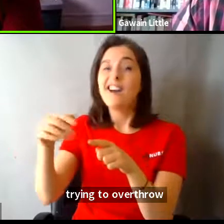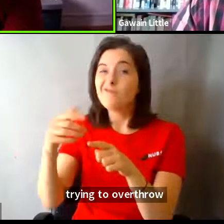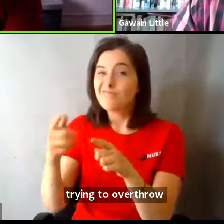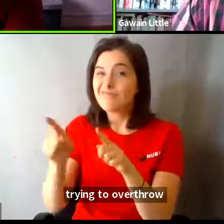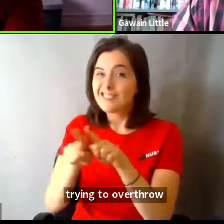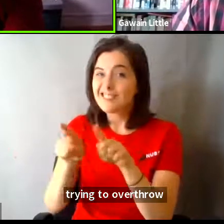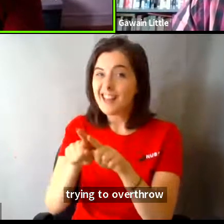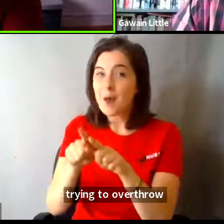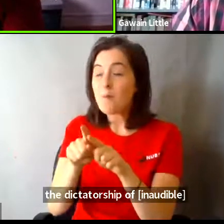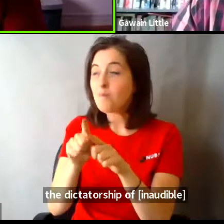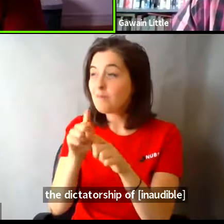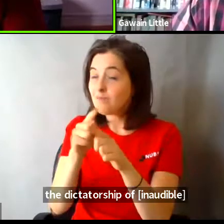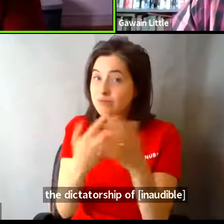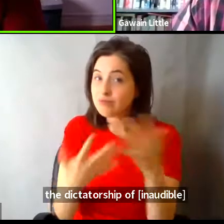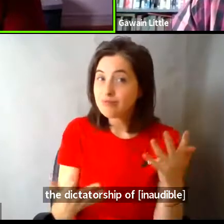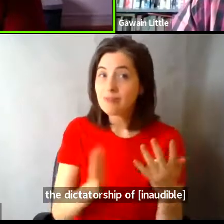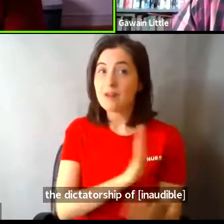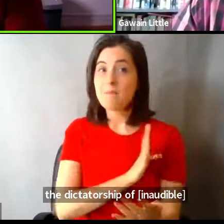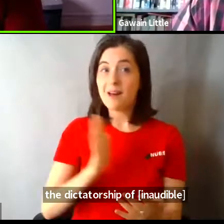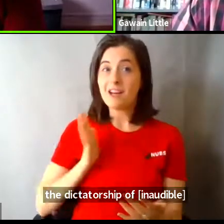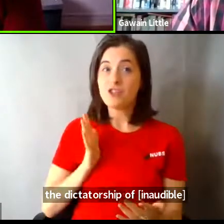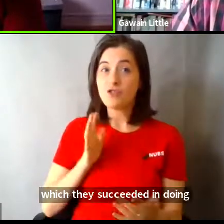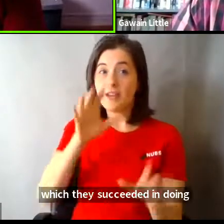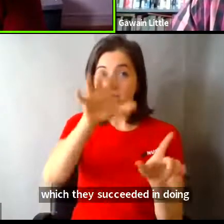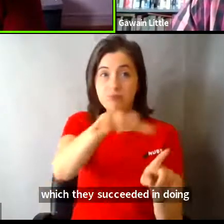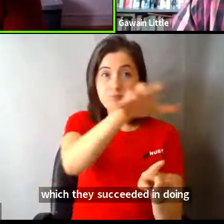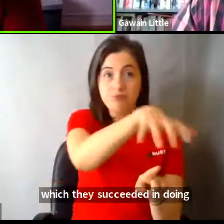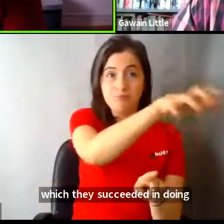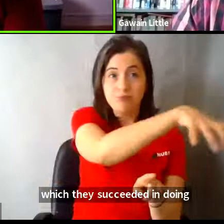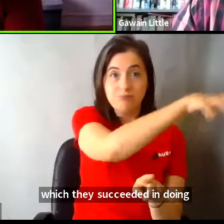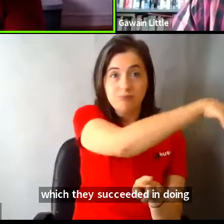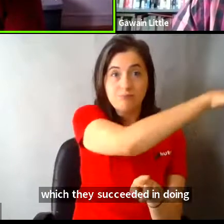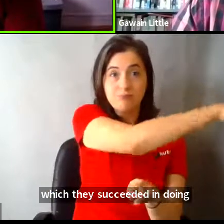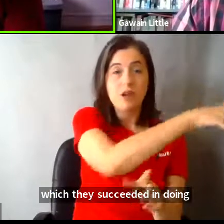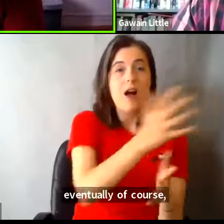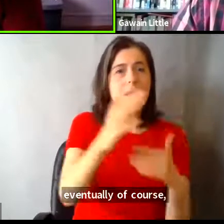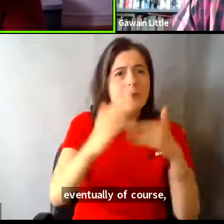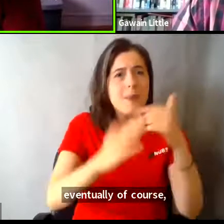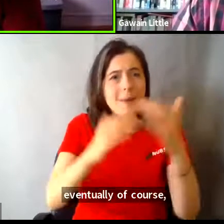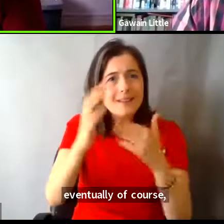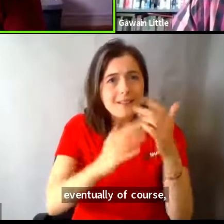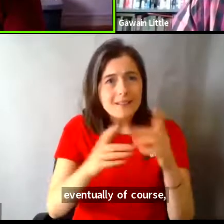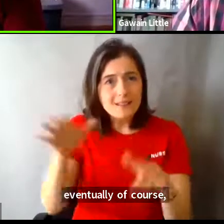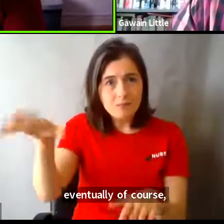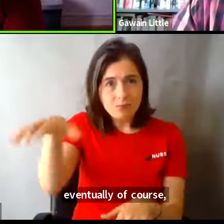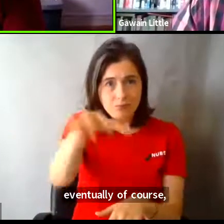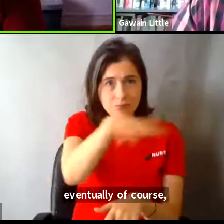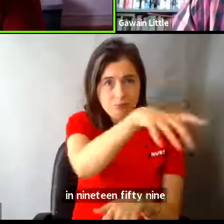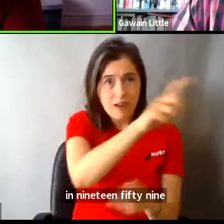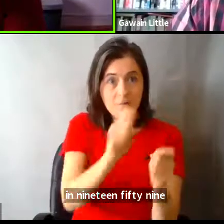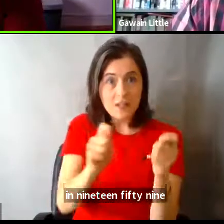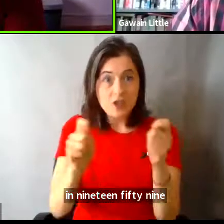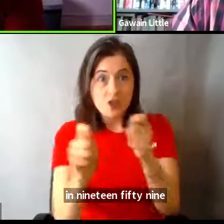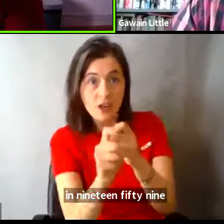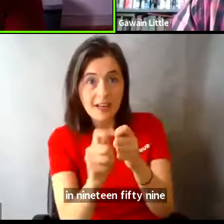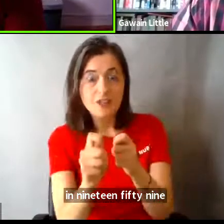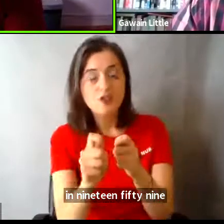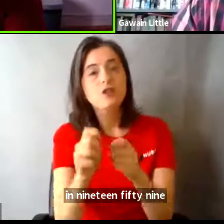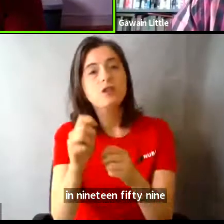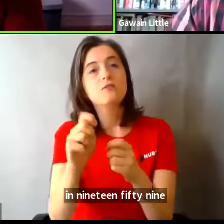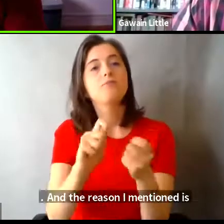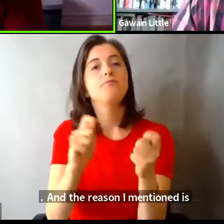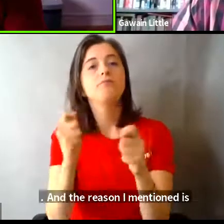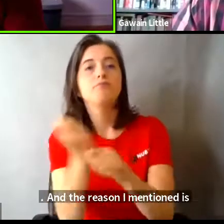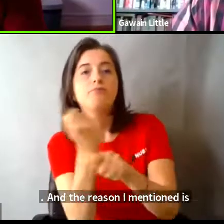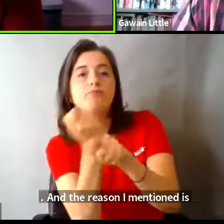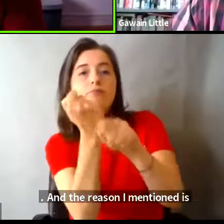under dictatorship, have in fact been turned into schools or educational institutions. In Havana, when we